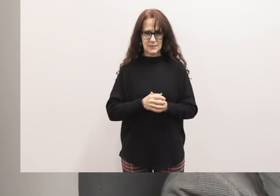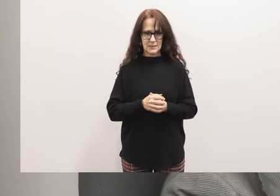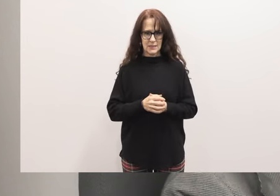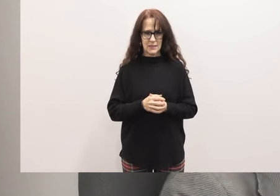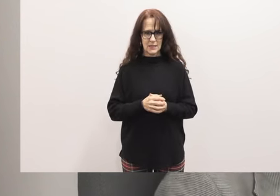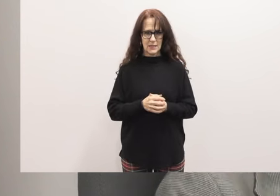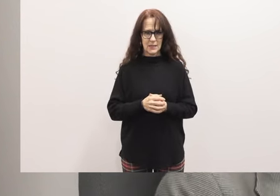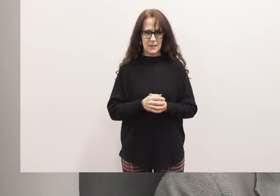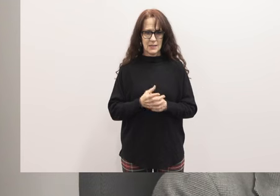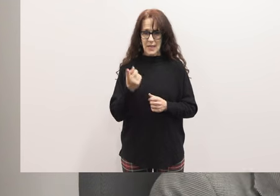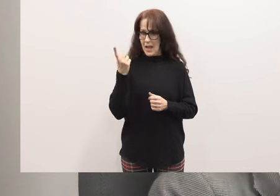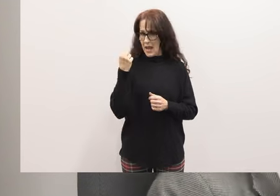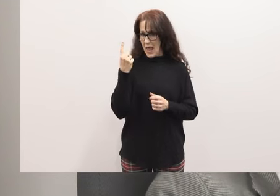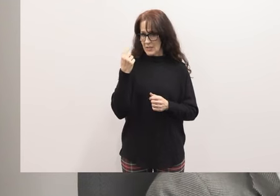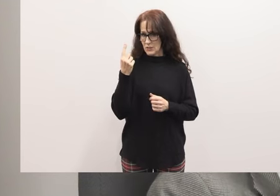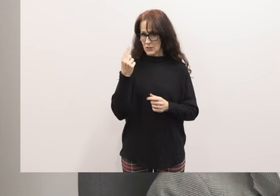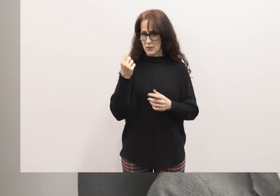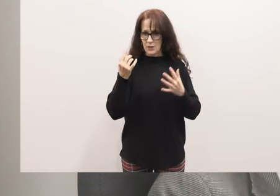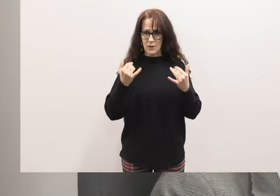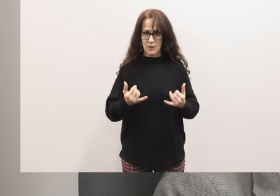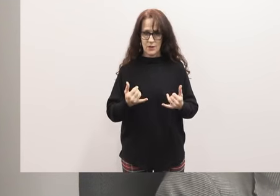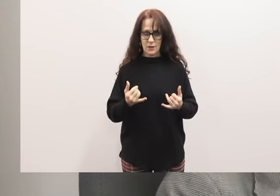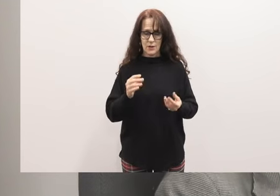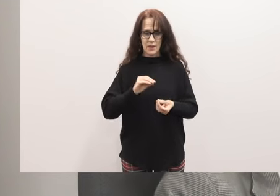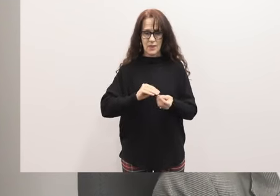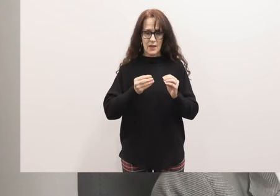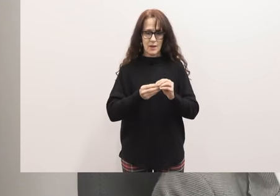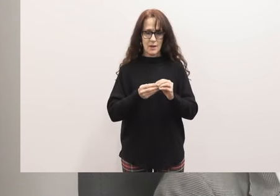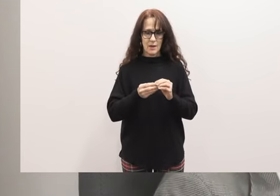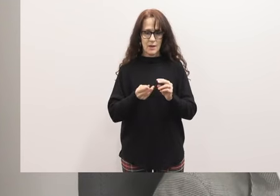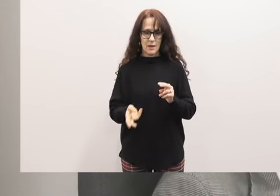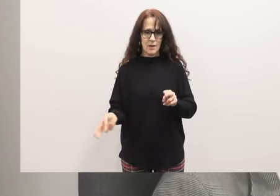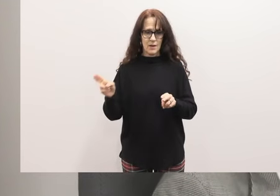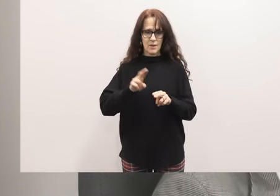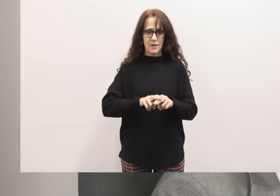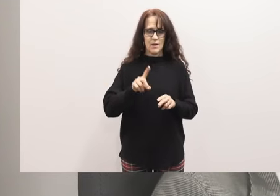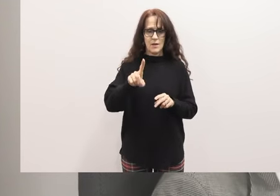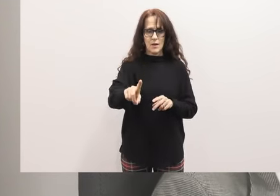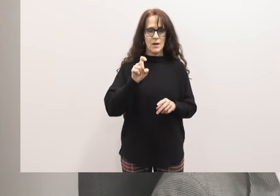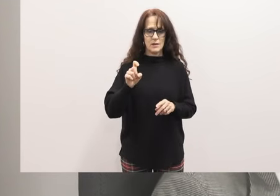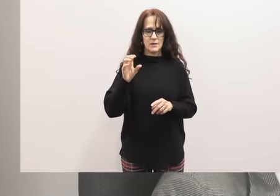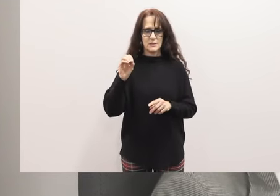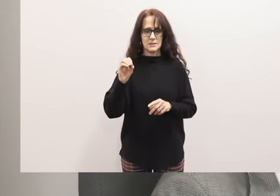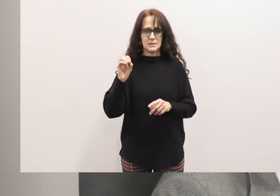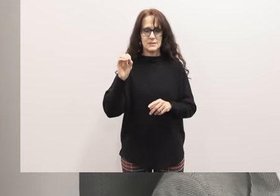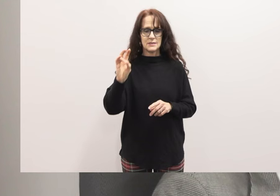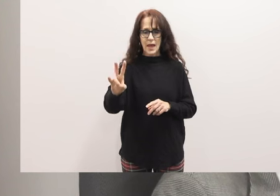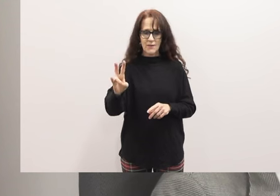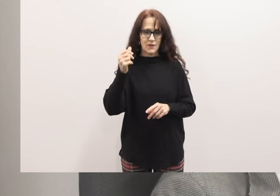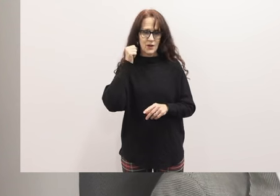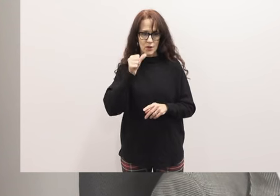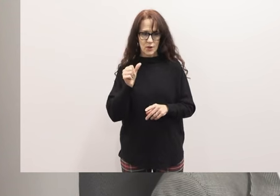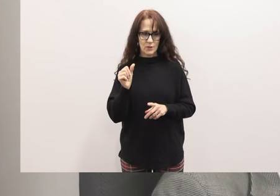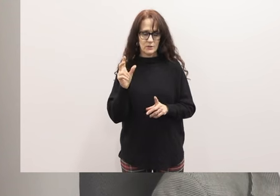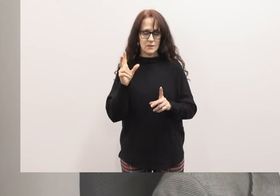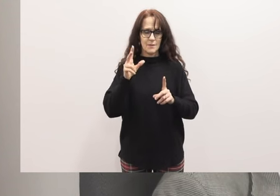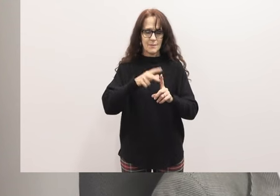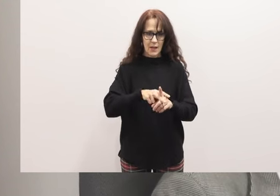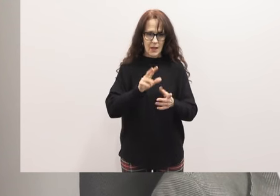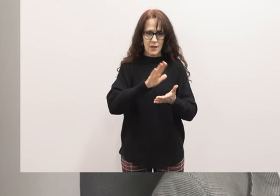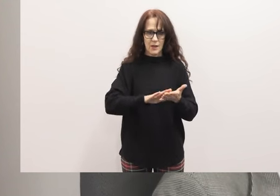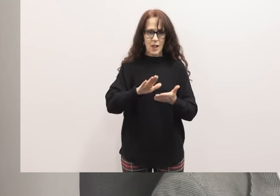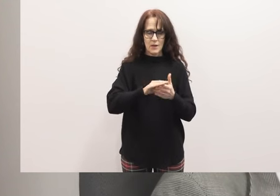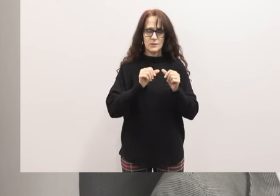By last year, that number rose to 107. So they are making